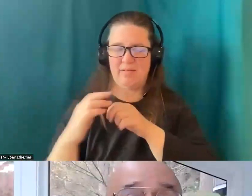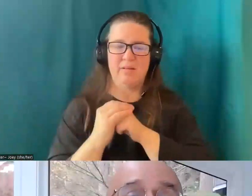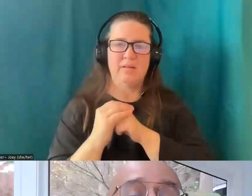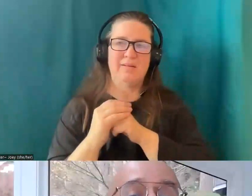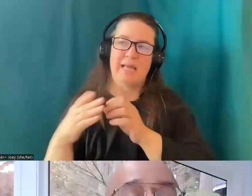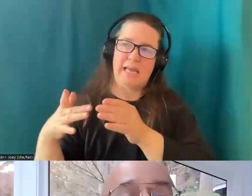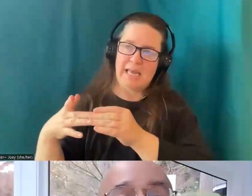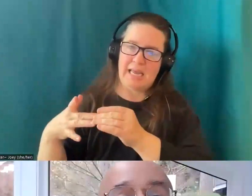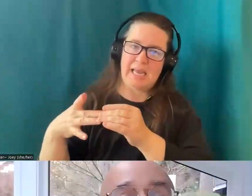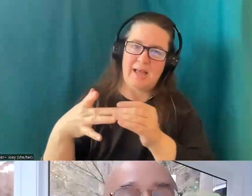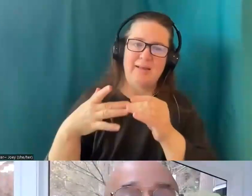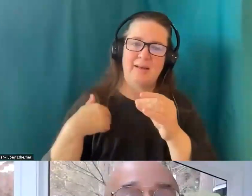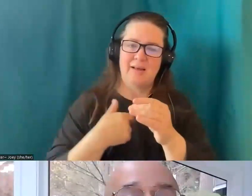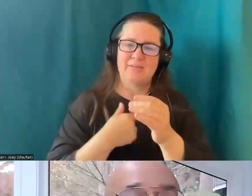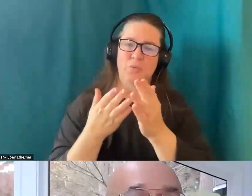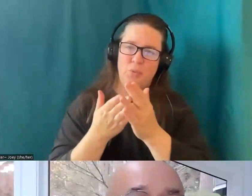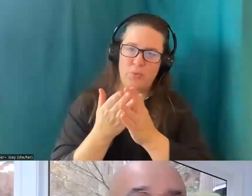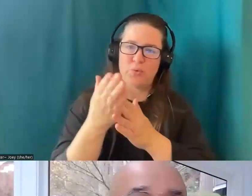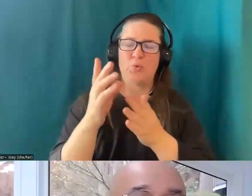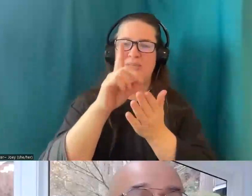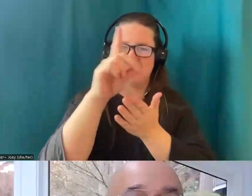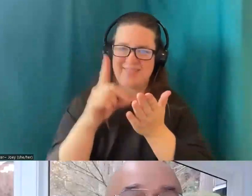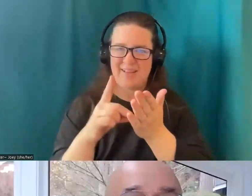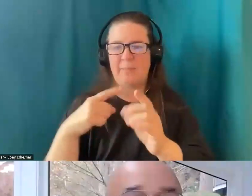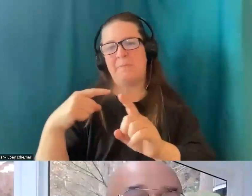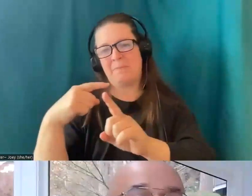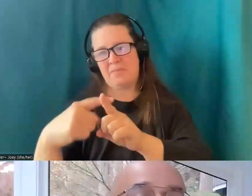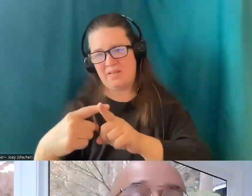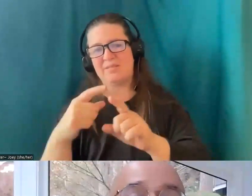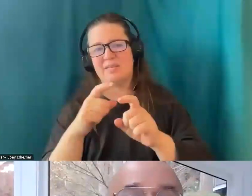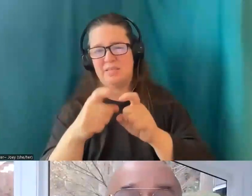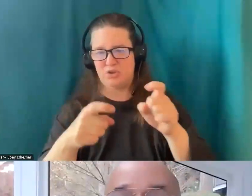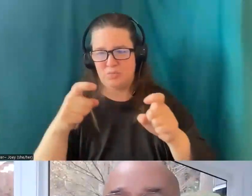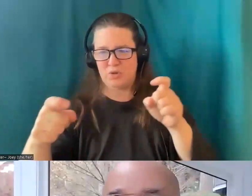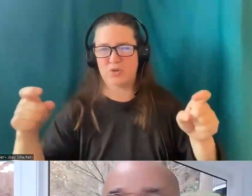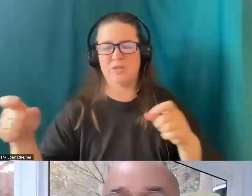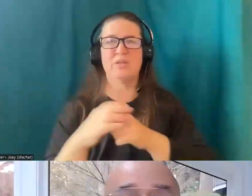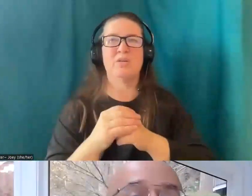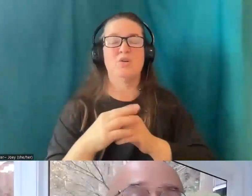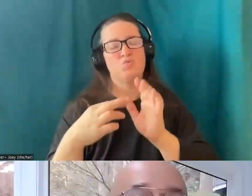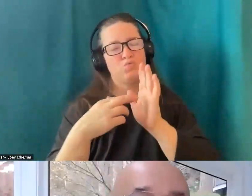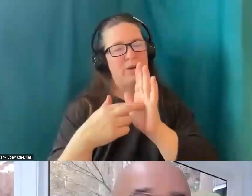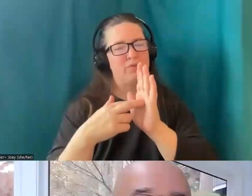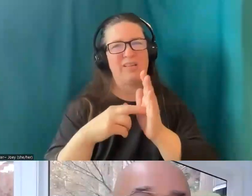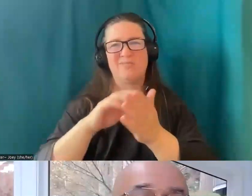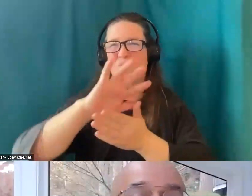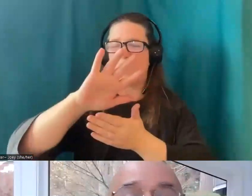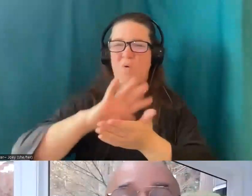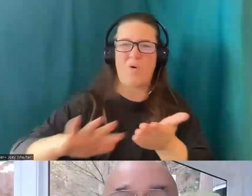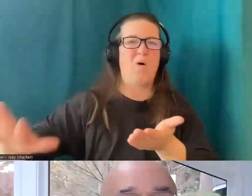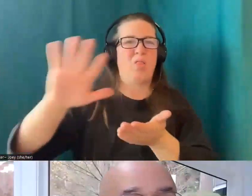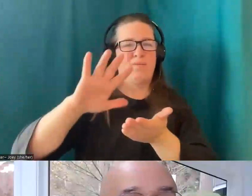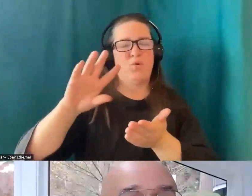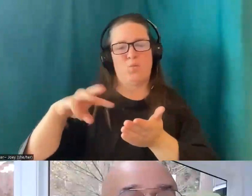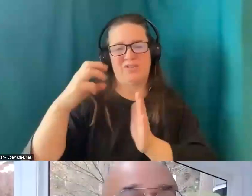in design and will be guiding us in terms of distribution, does represent all corners of Washington State. Arts Fund is based in Seattle, but